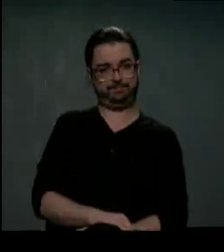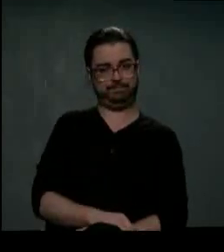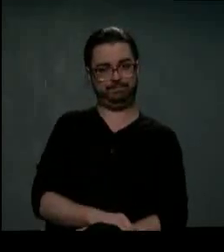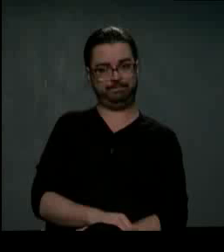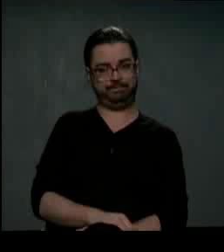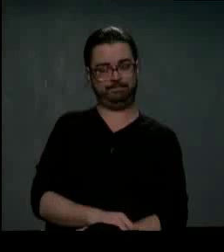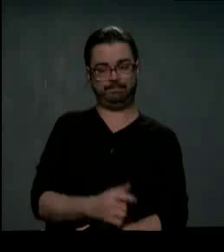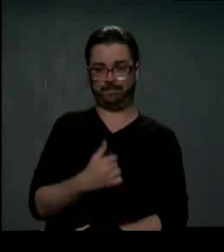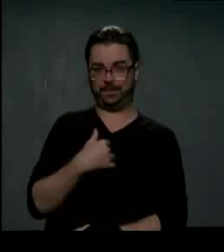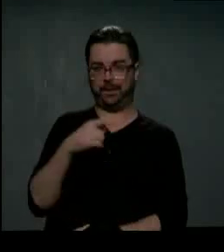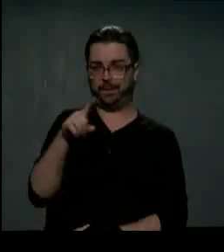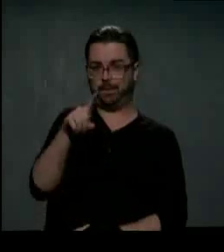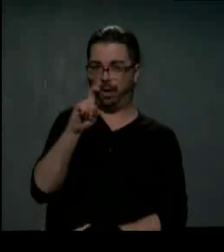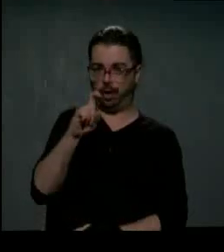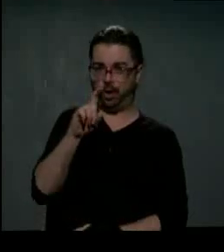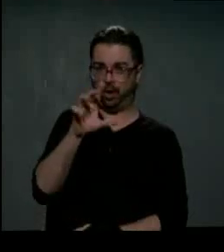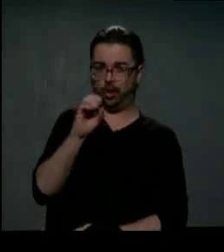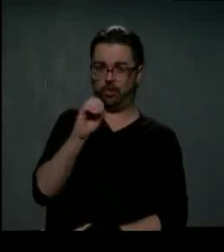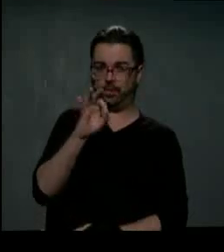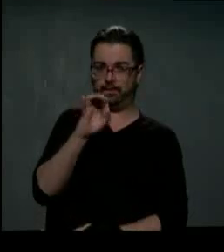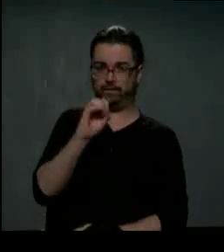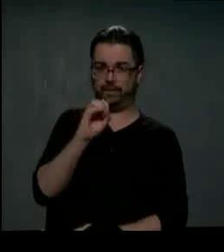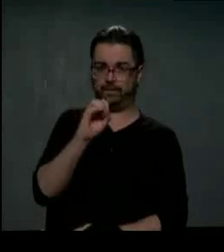And I'm 150 feet away from that.